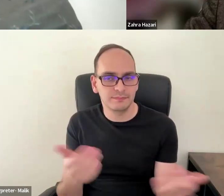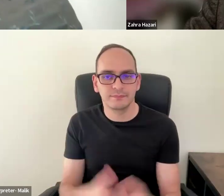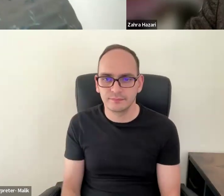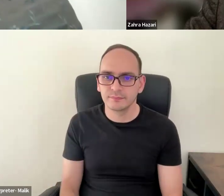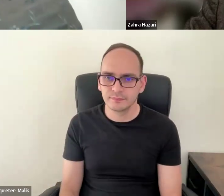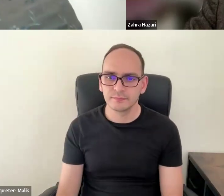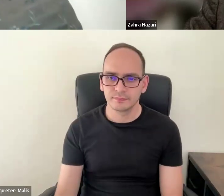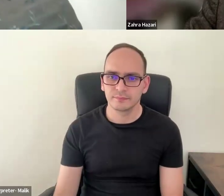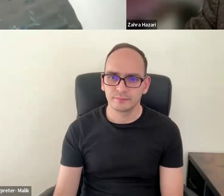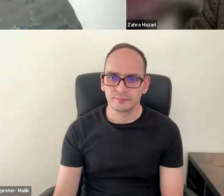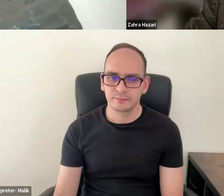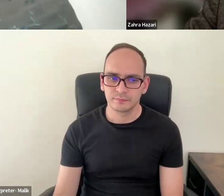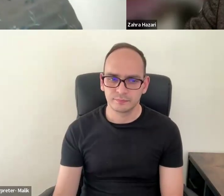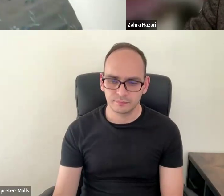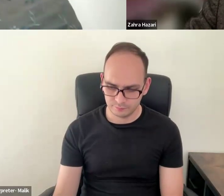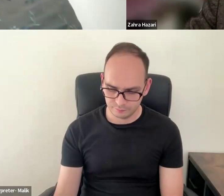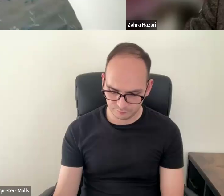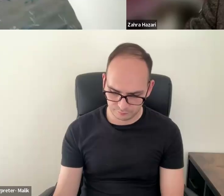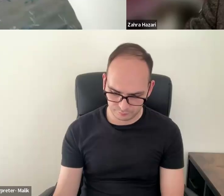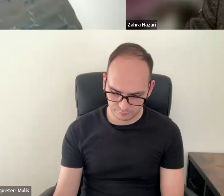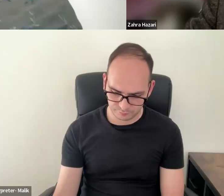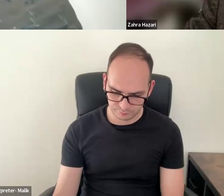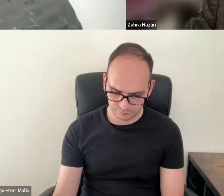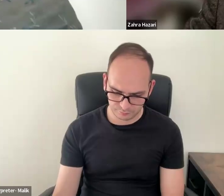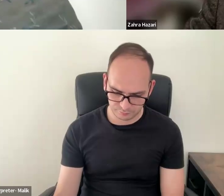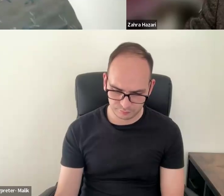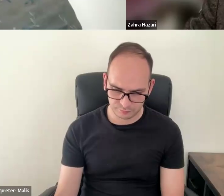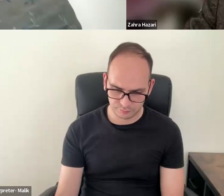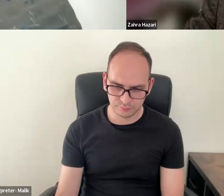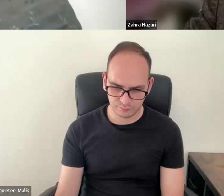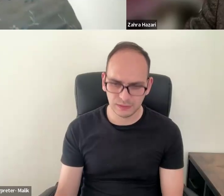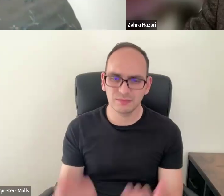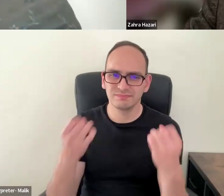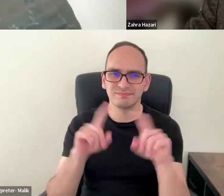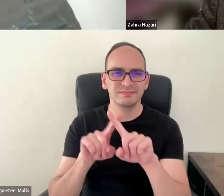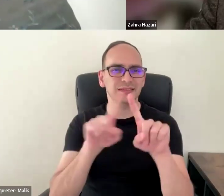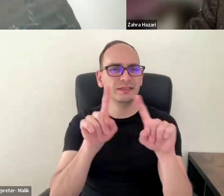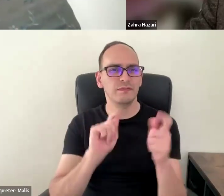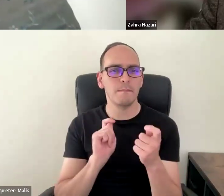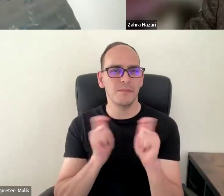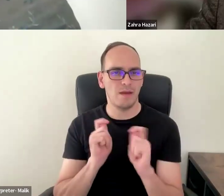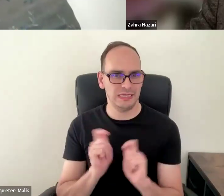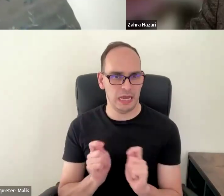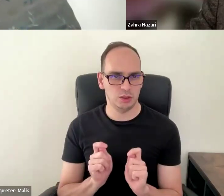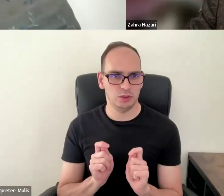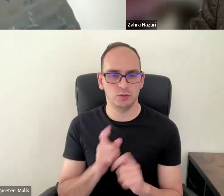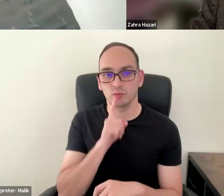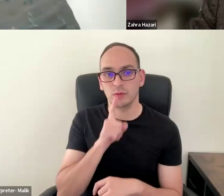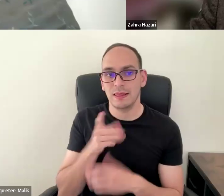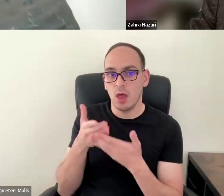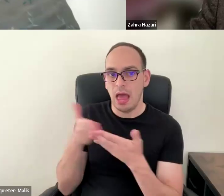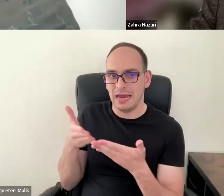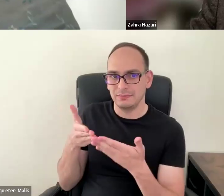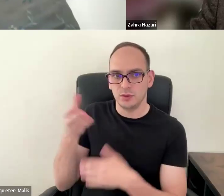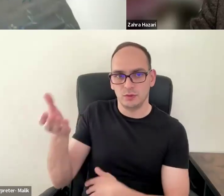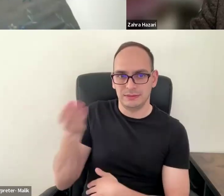yeah. I think there's a lot of different modifications that happen, and I would say you take the items and you